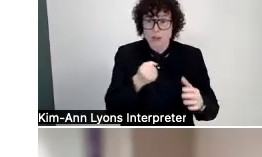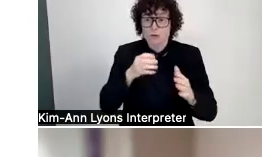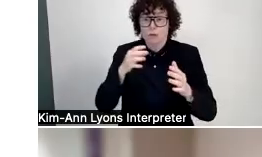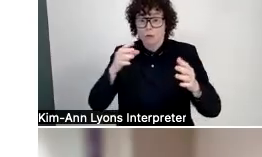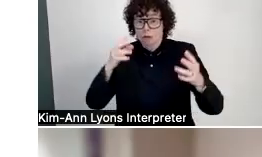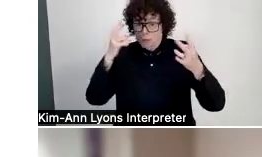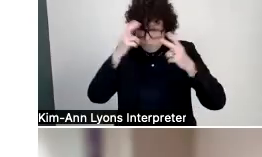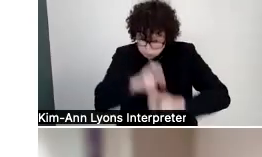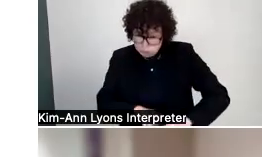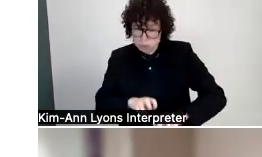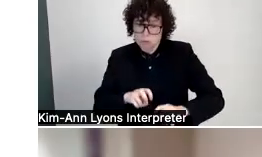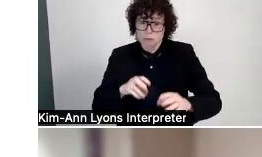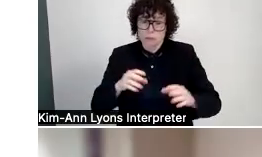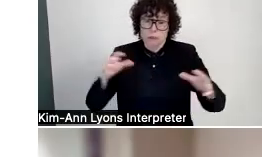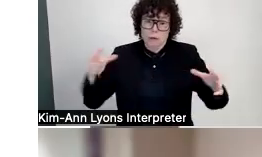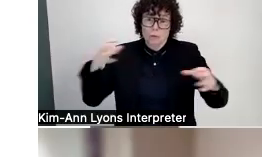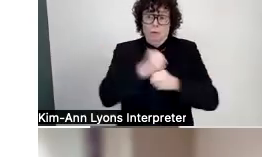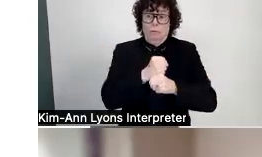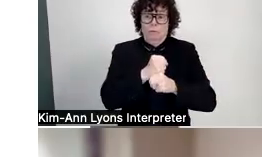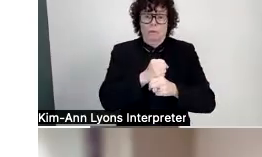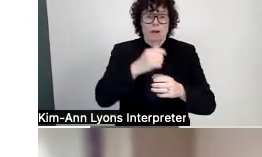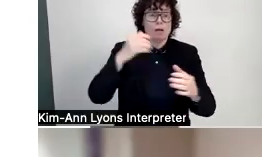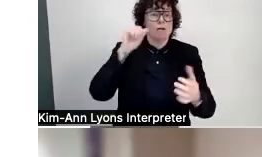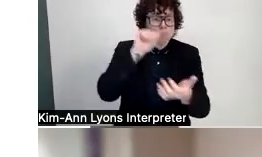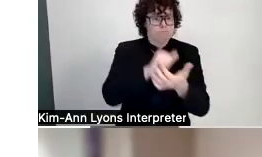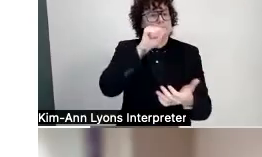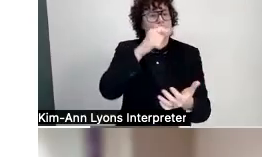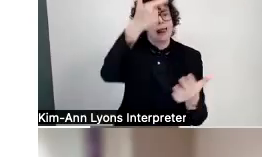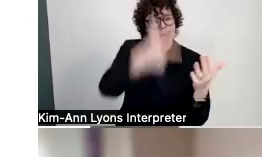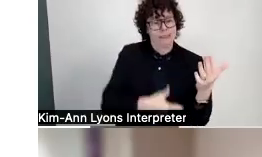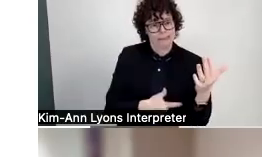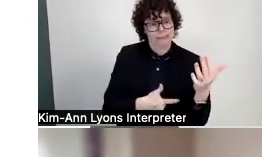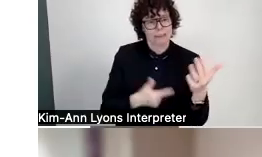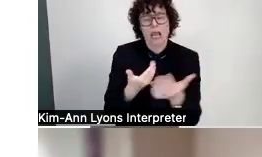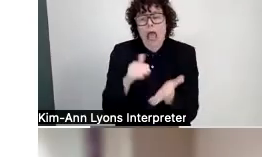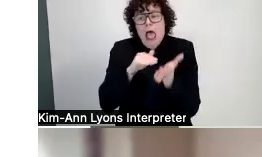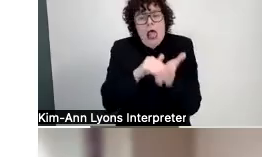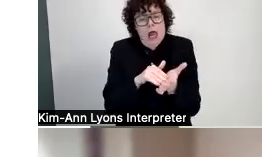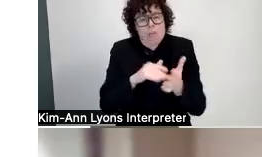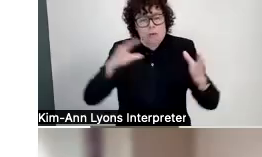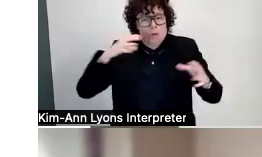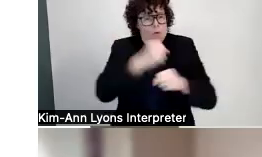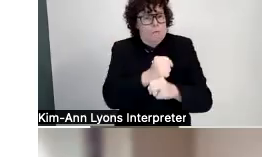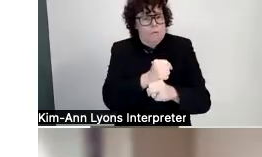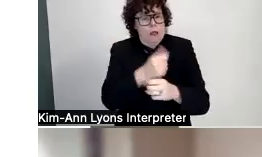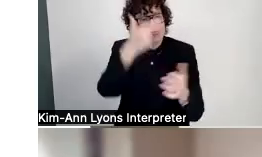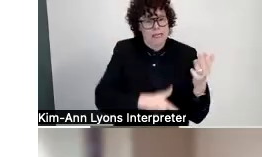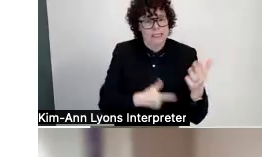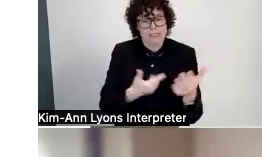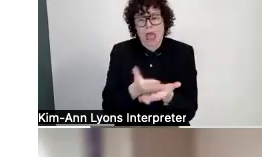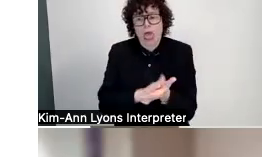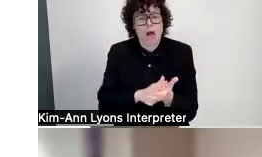That was the next stage of making the framework. To help finalize the list, we did a Delphi research study.